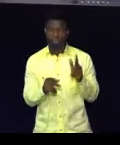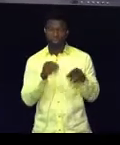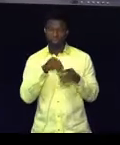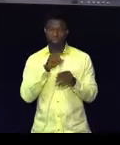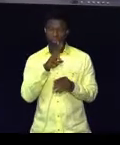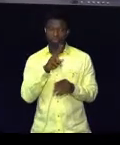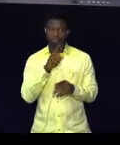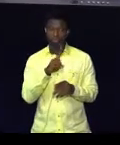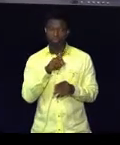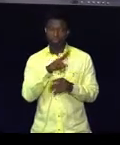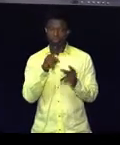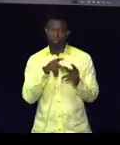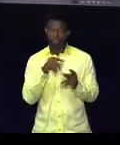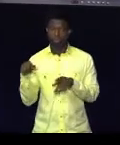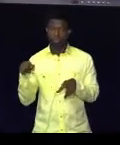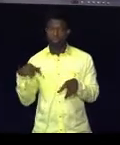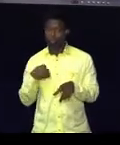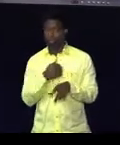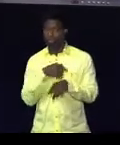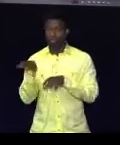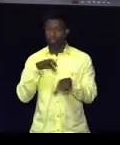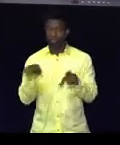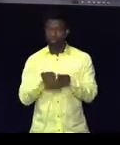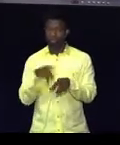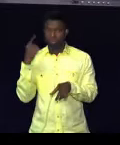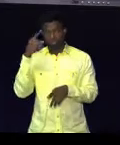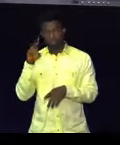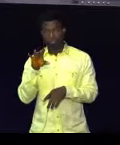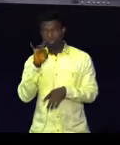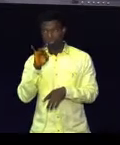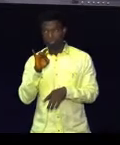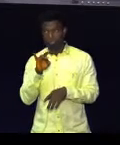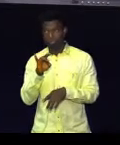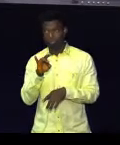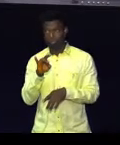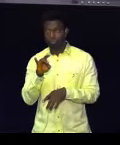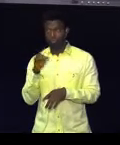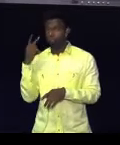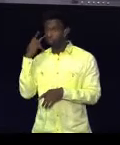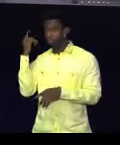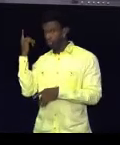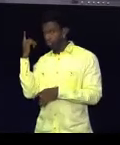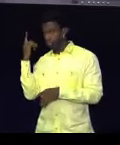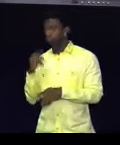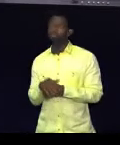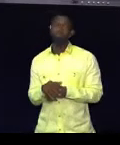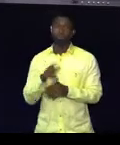8. 8, 2 goes in 8 4 times, 2 goes in 4 2 times,